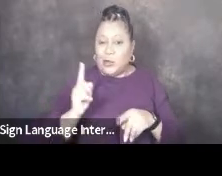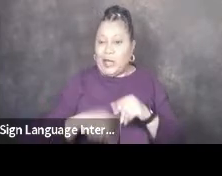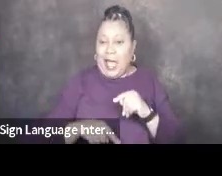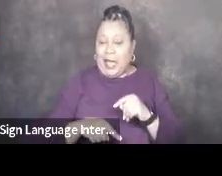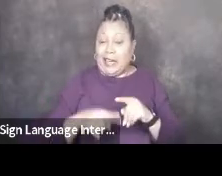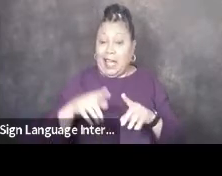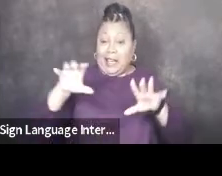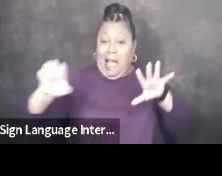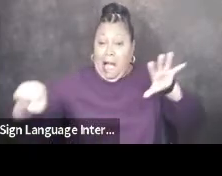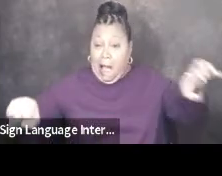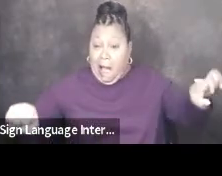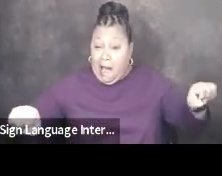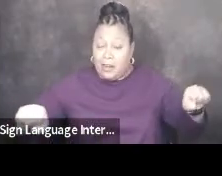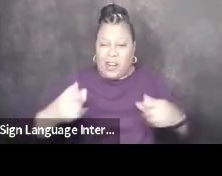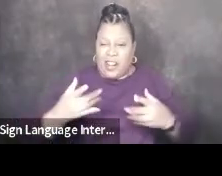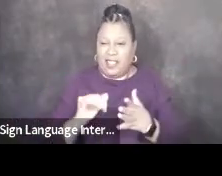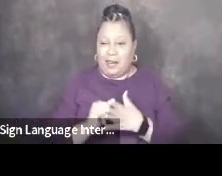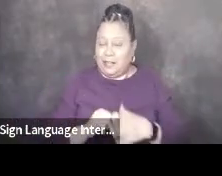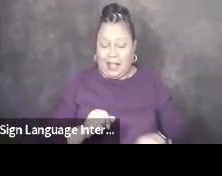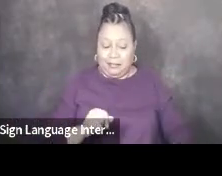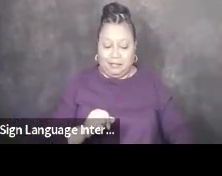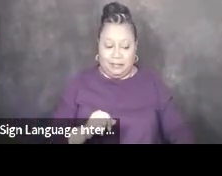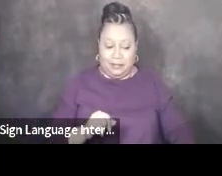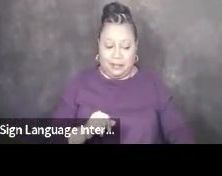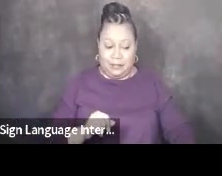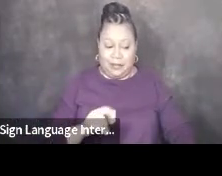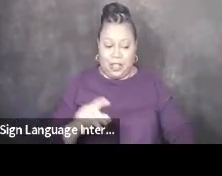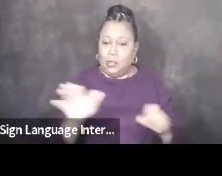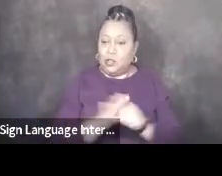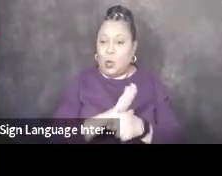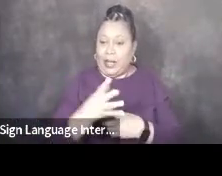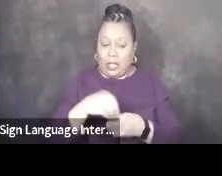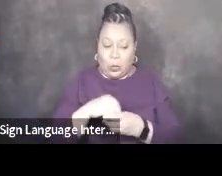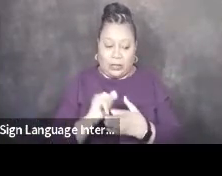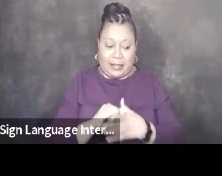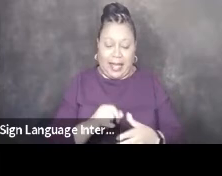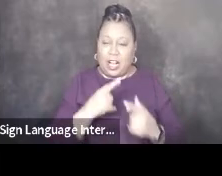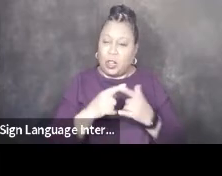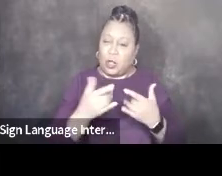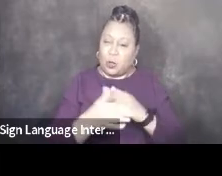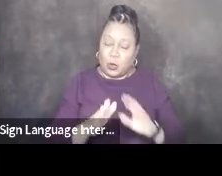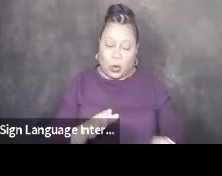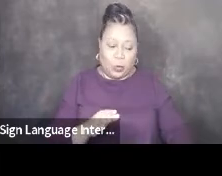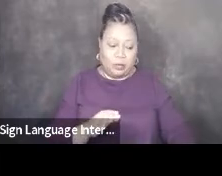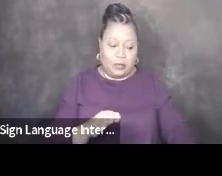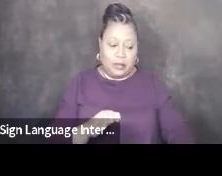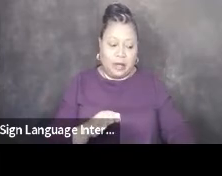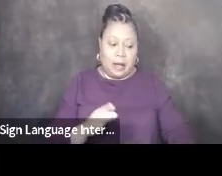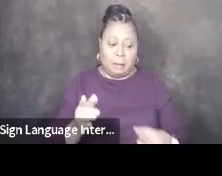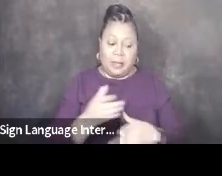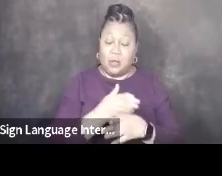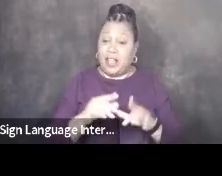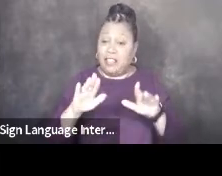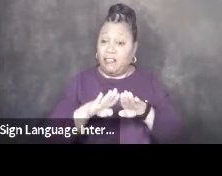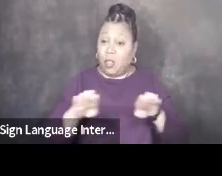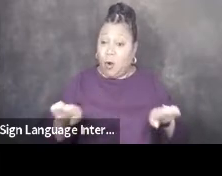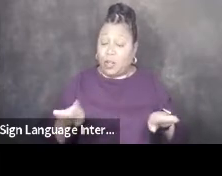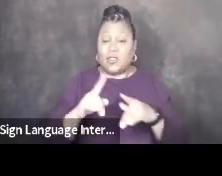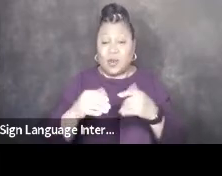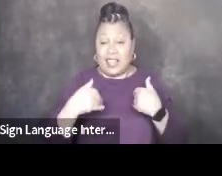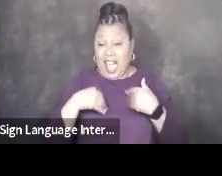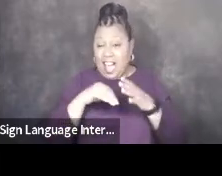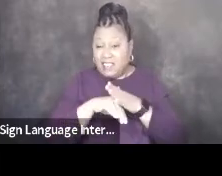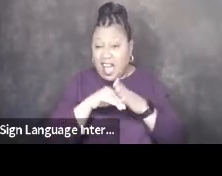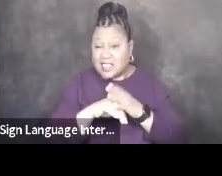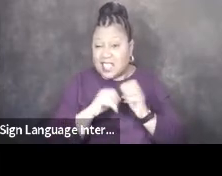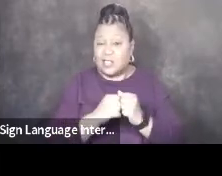catch your hand on the railing or anything like that. You're completely enclosed in a little room that's moving between the floors. It can have access